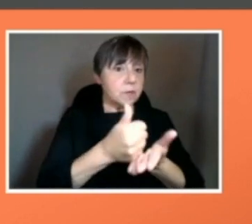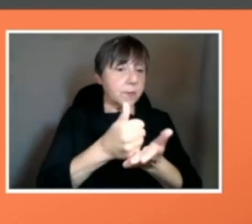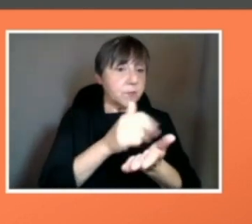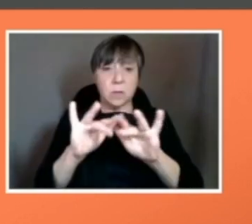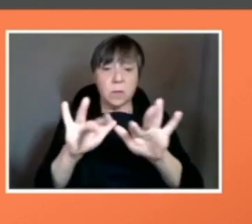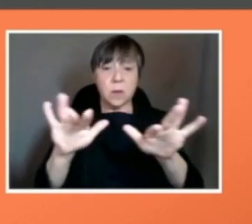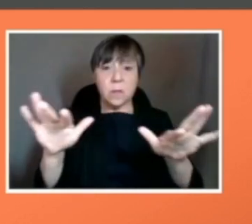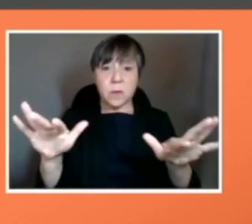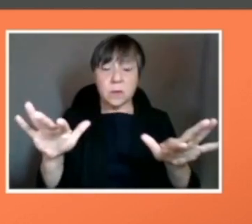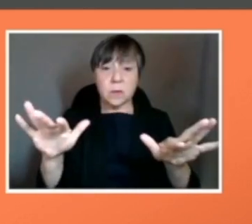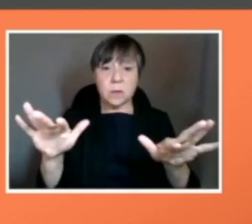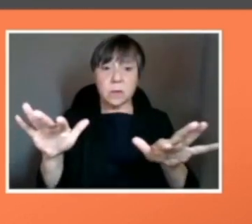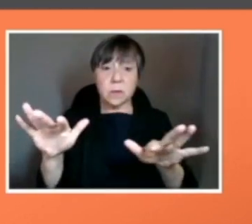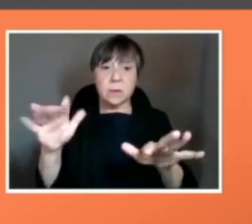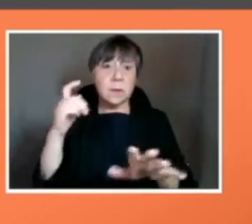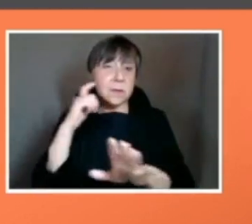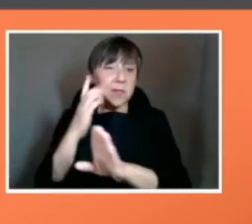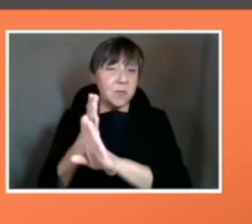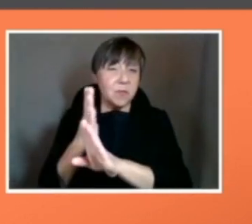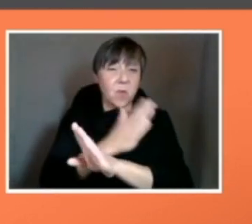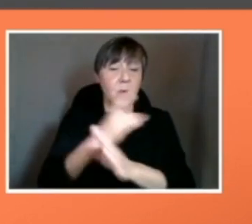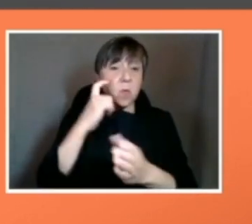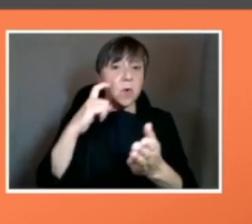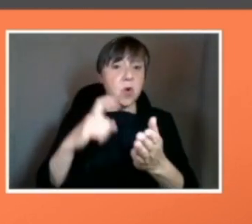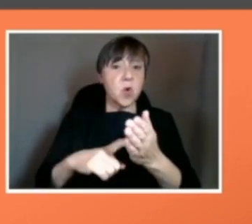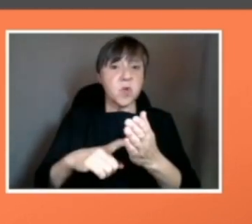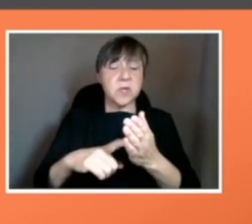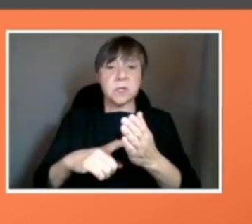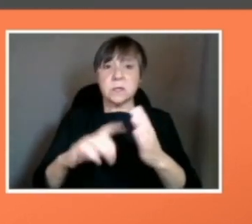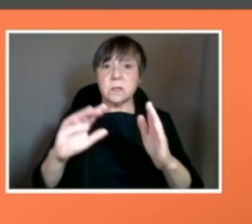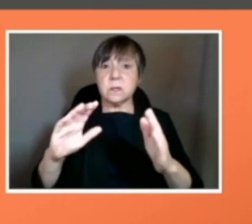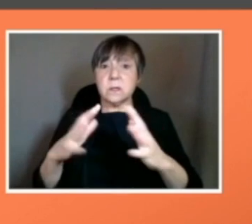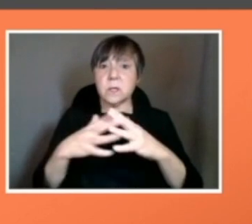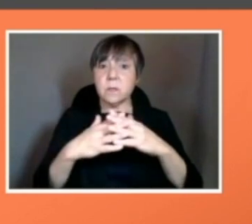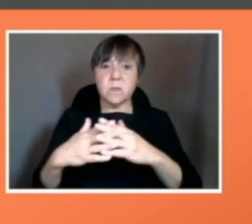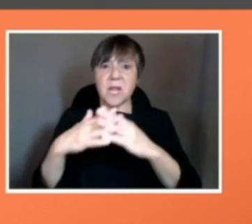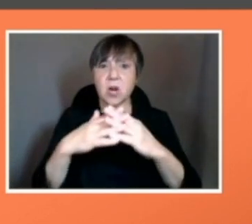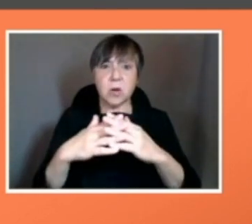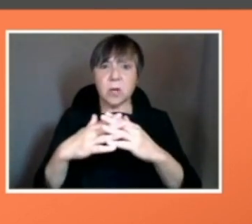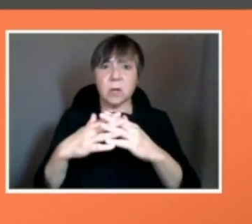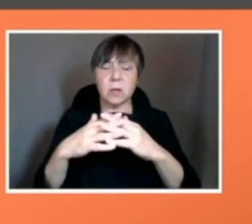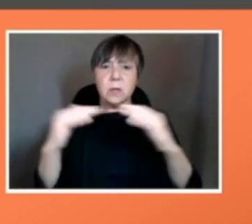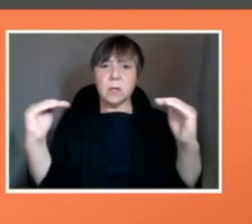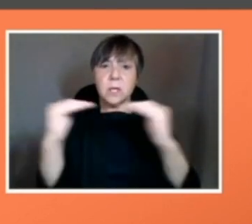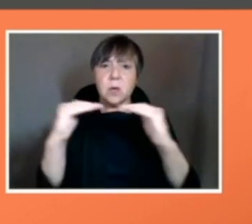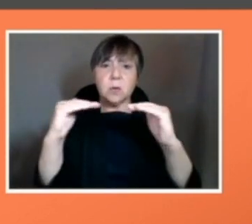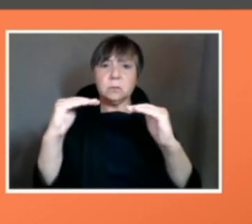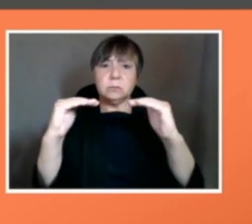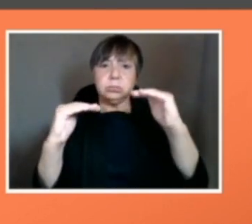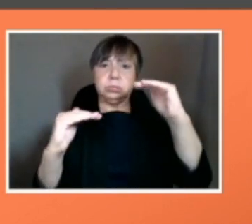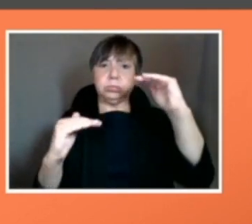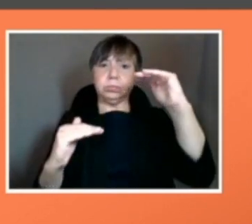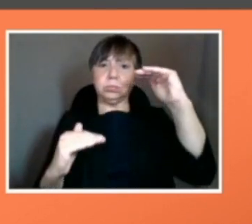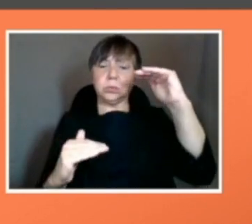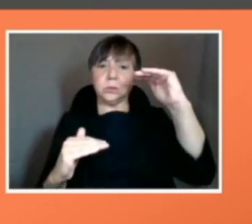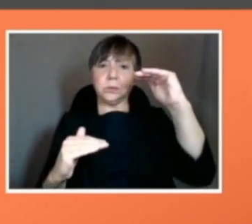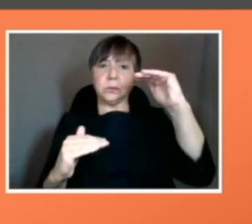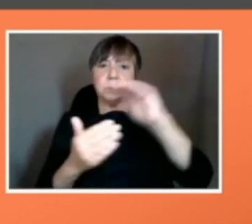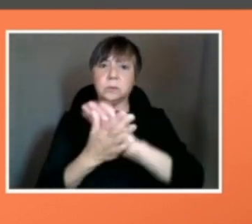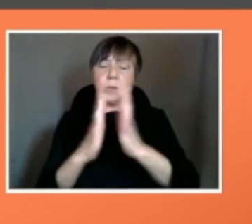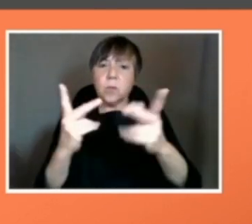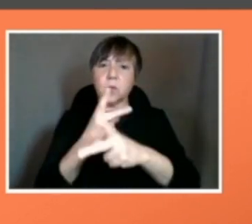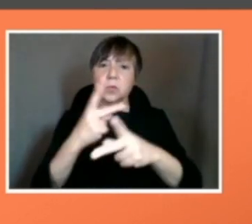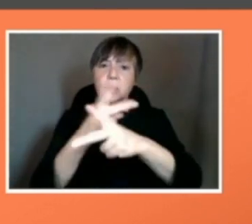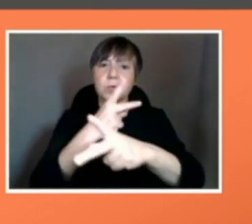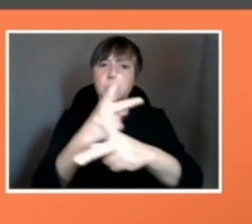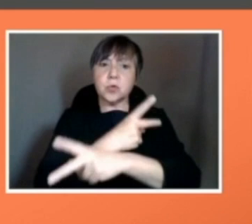community. Prior to the pandemic, we were experiencing rising inequality in our country, and that has only increased over